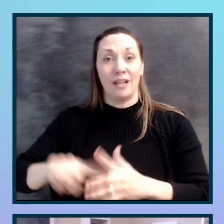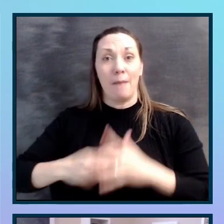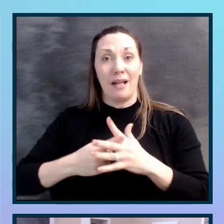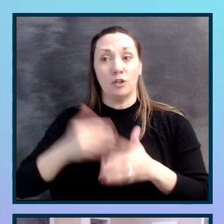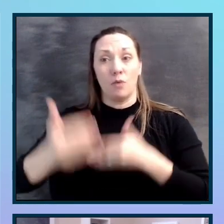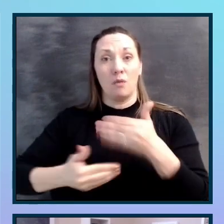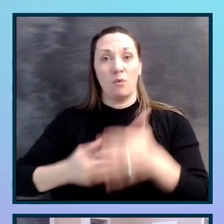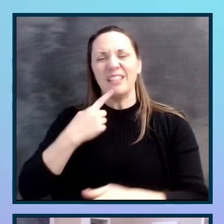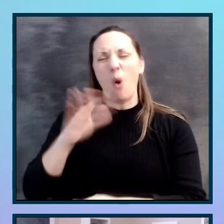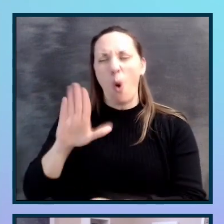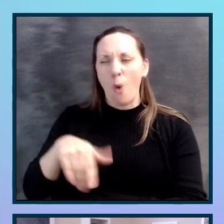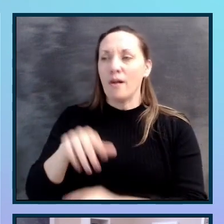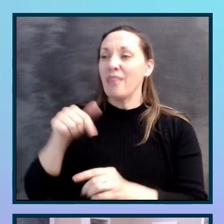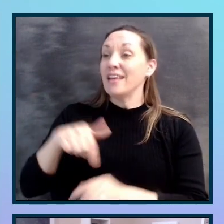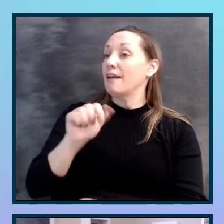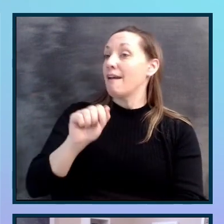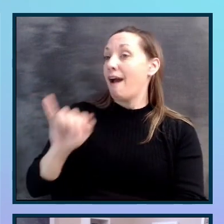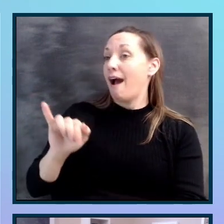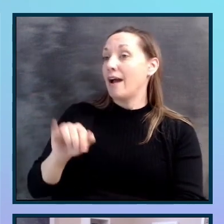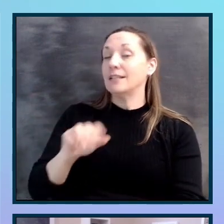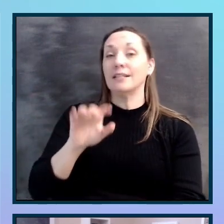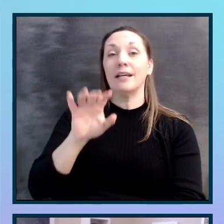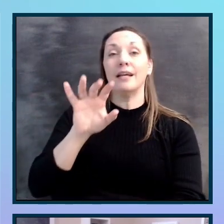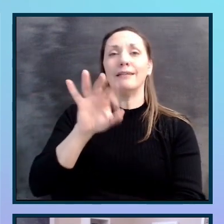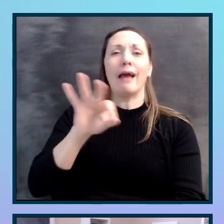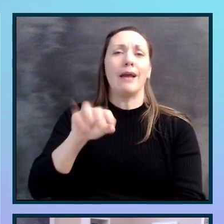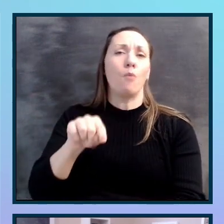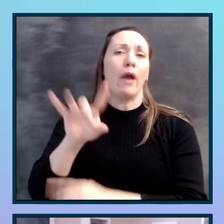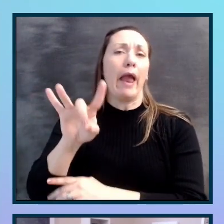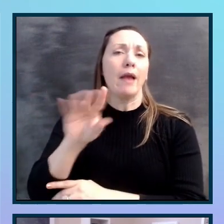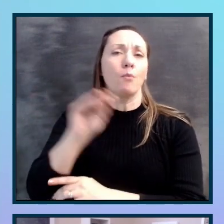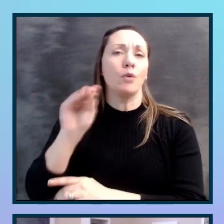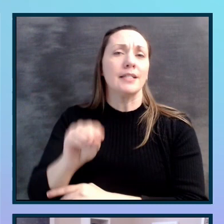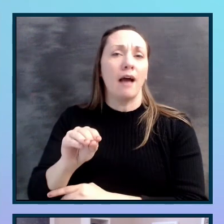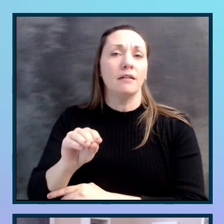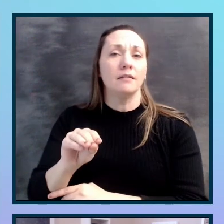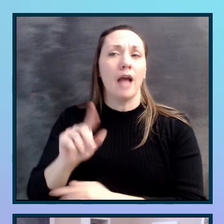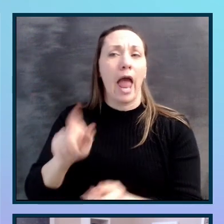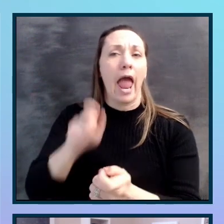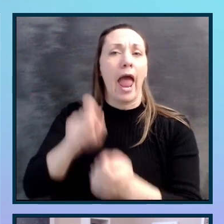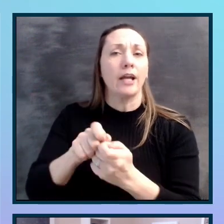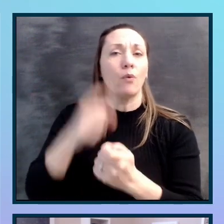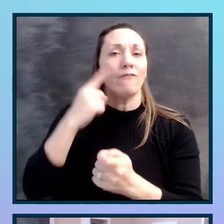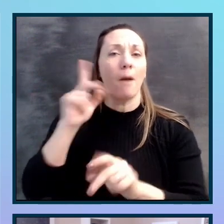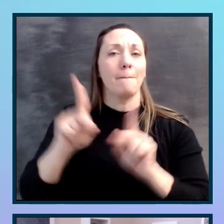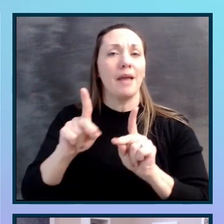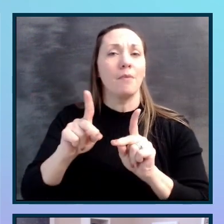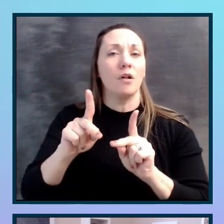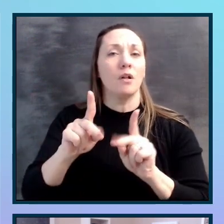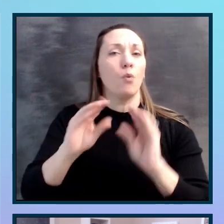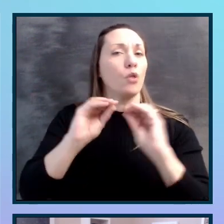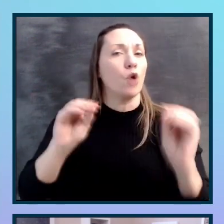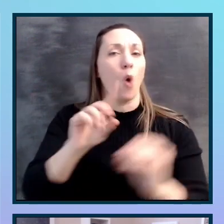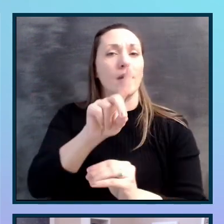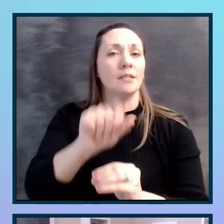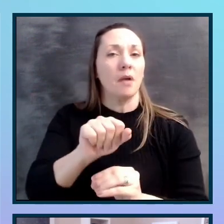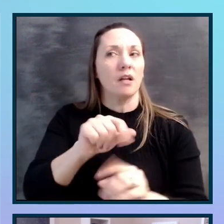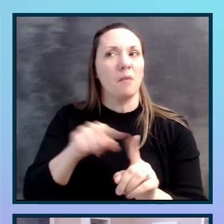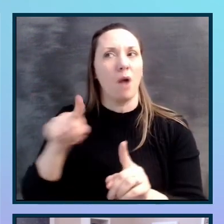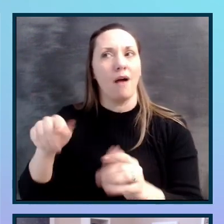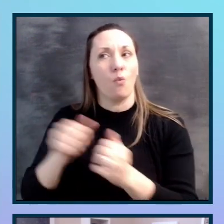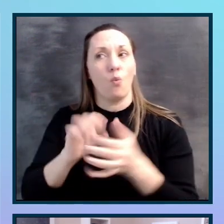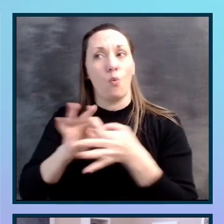is 99.8% accurate for people without disabilities, but when a disability gets involved, oh boy, it's